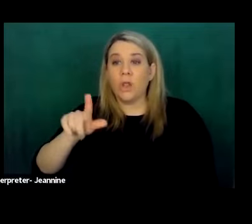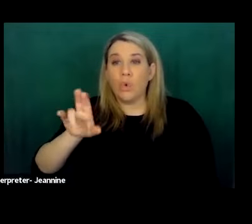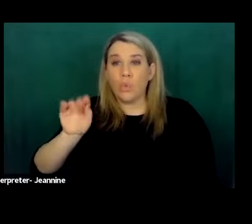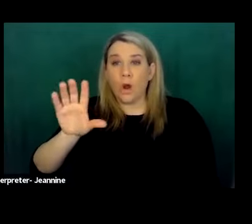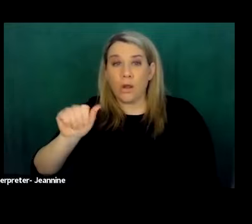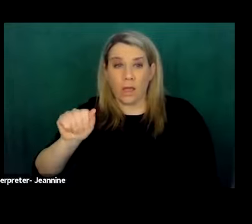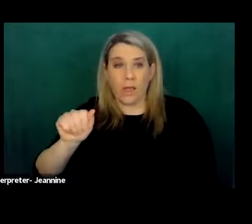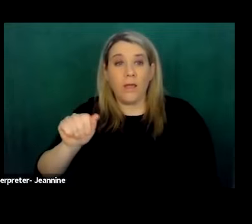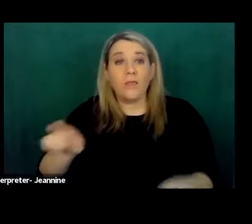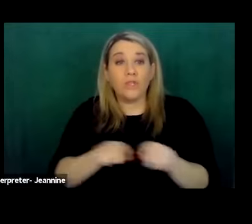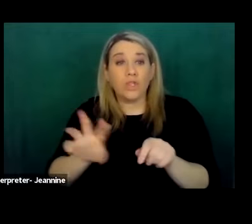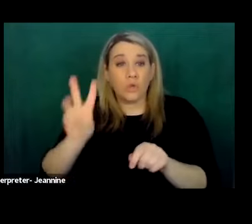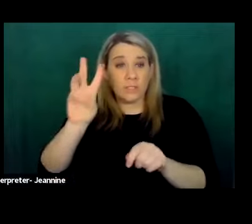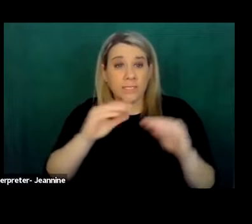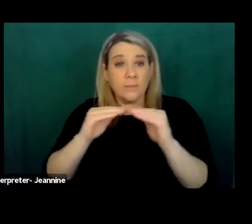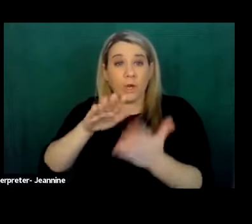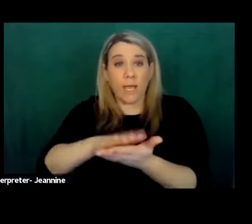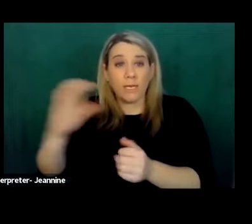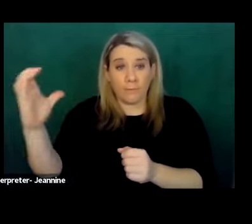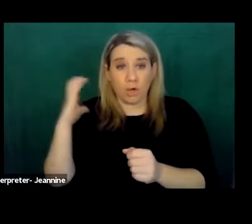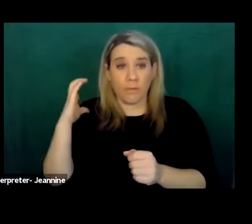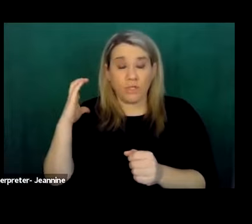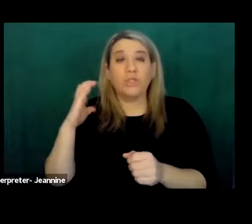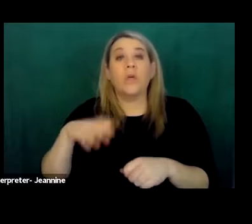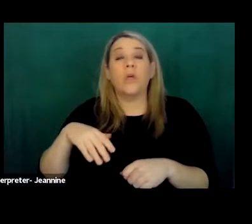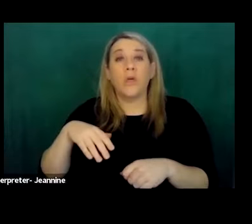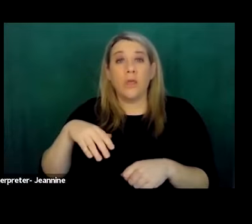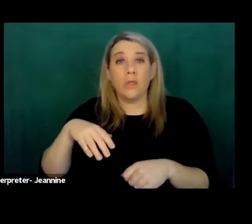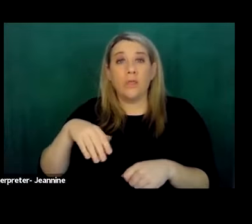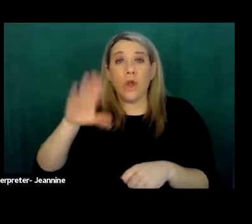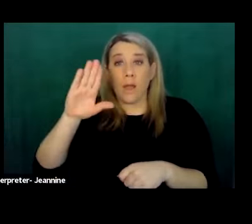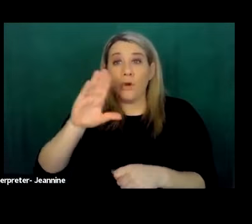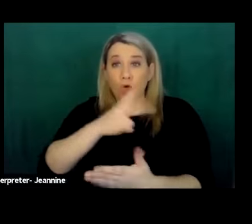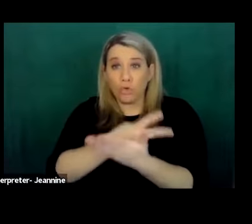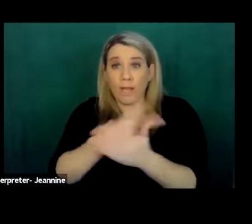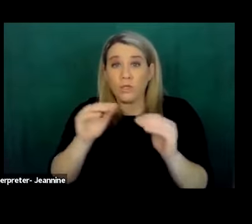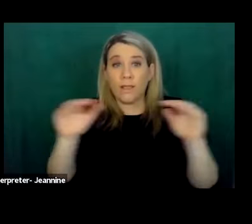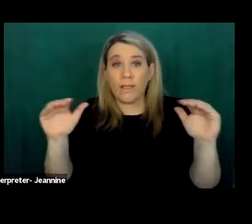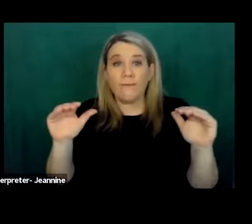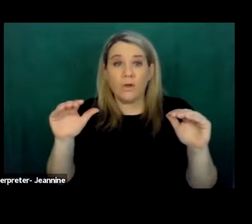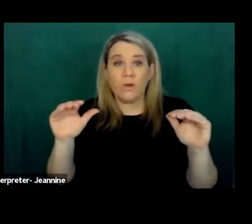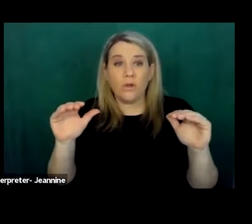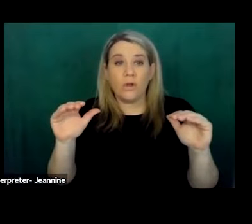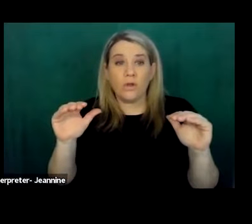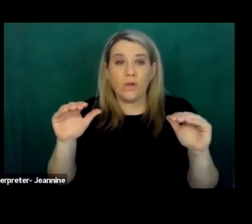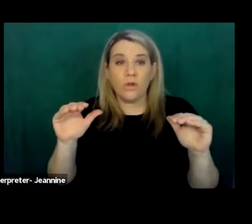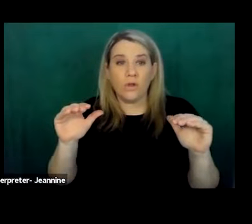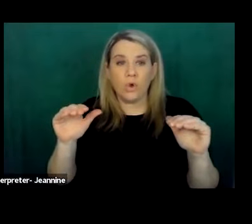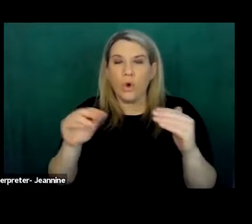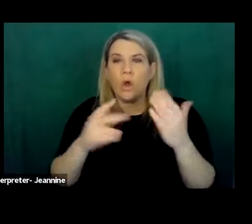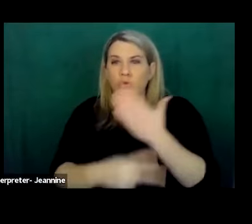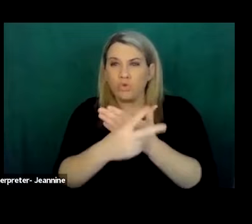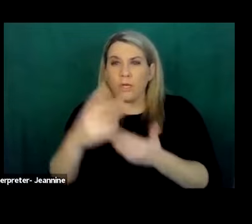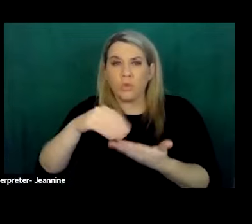are students. They're upper division students or graduate level students. And they are very knowledgeable on various different skills that